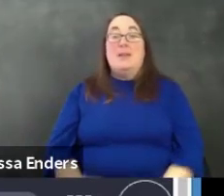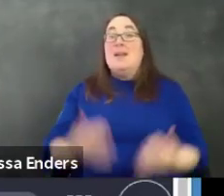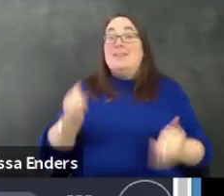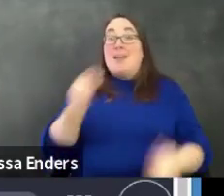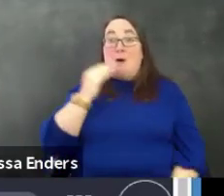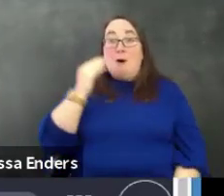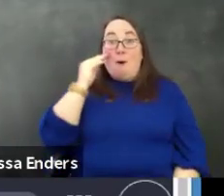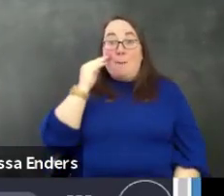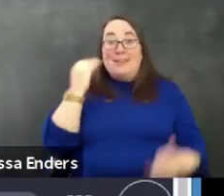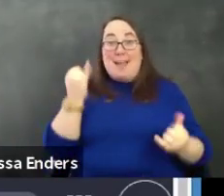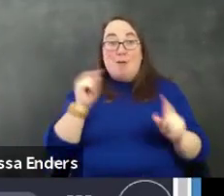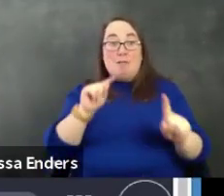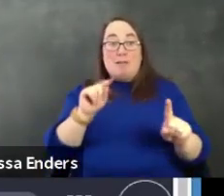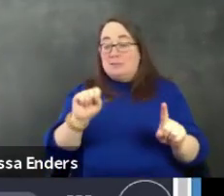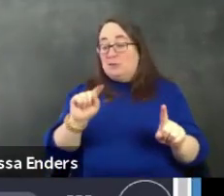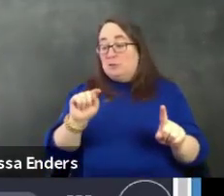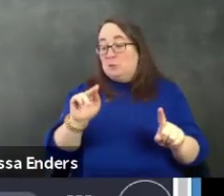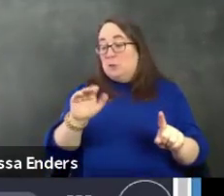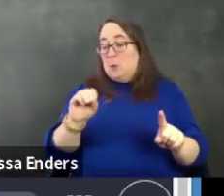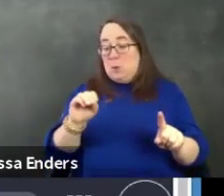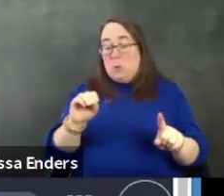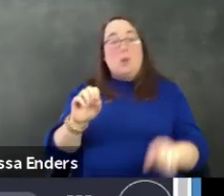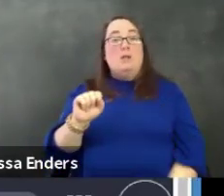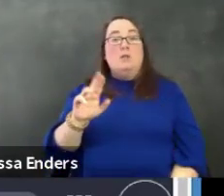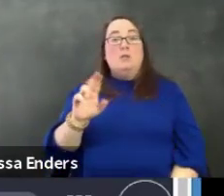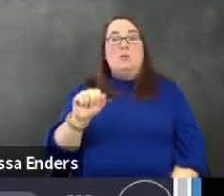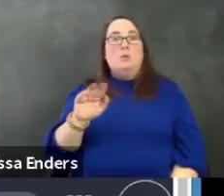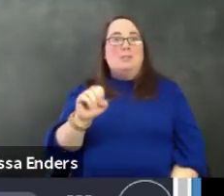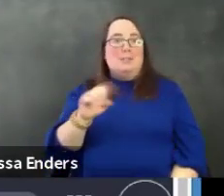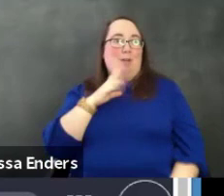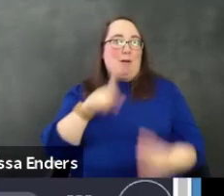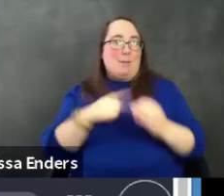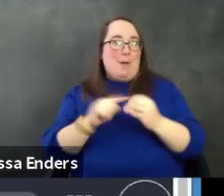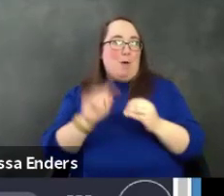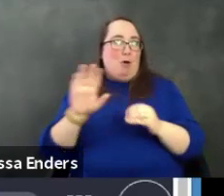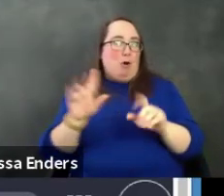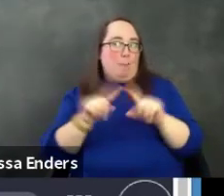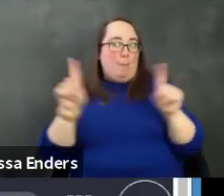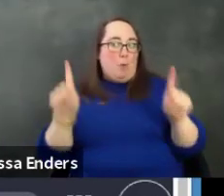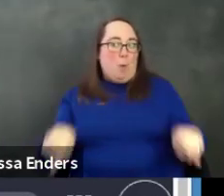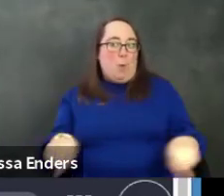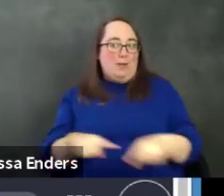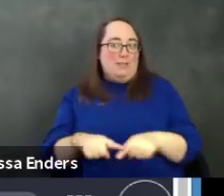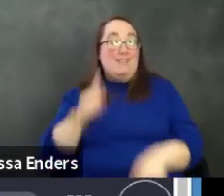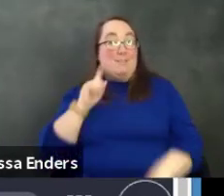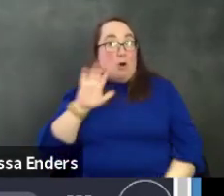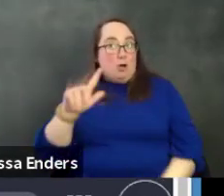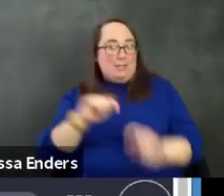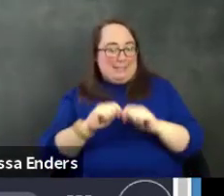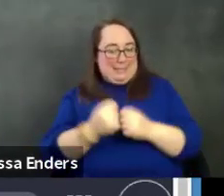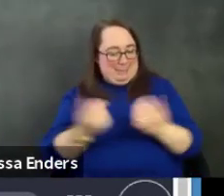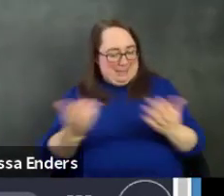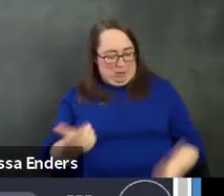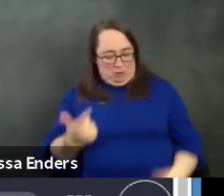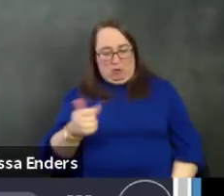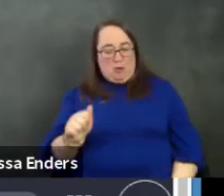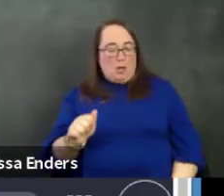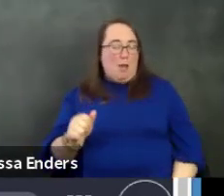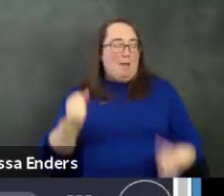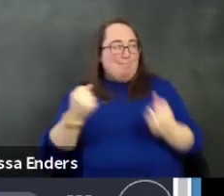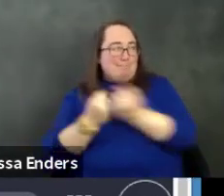here's where that Studio is. So I know Susie mentioned the boards that she had created for her team here in Georgia, way to represent